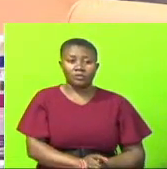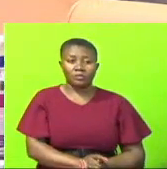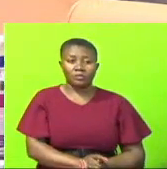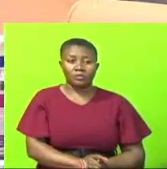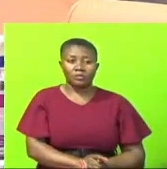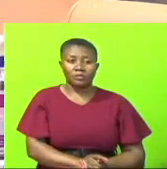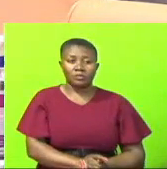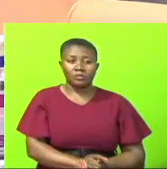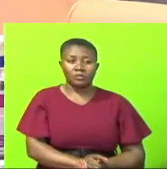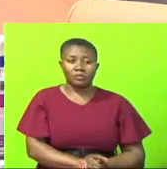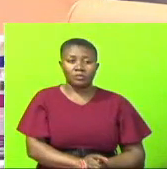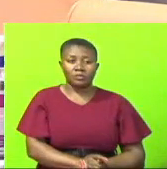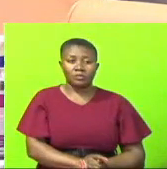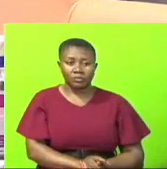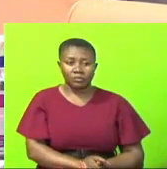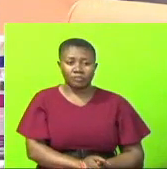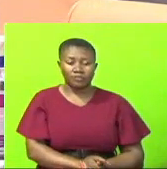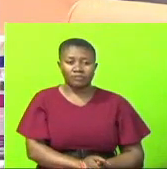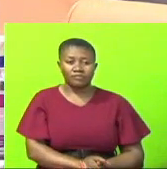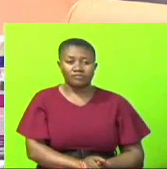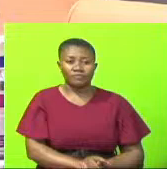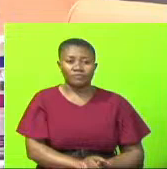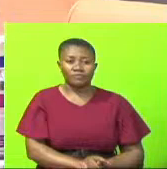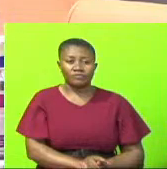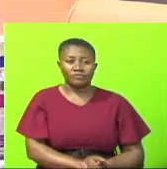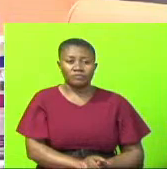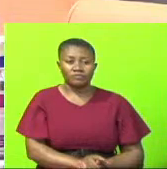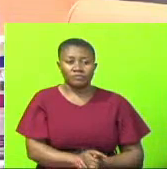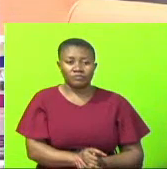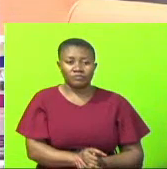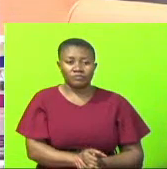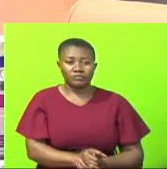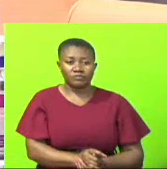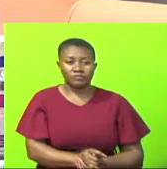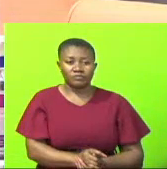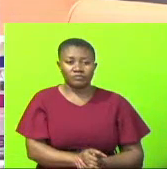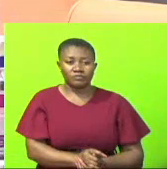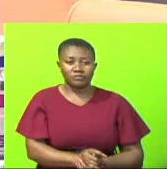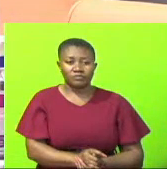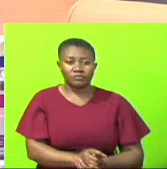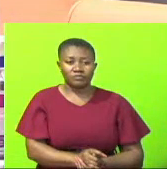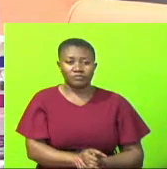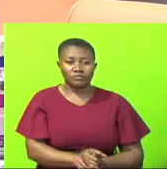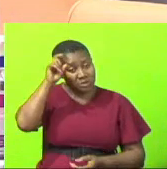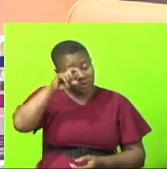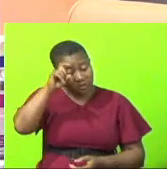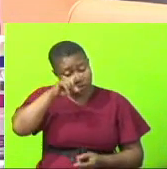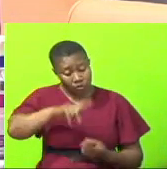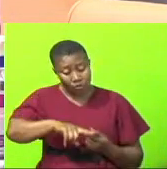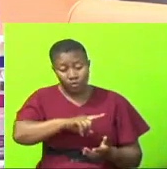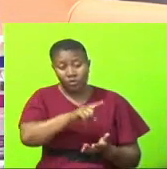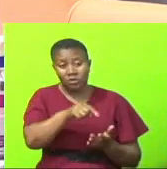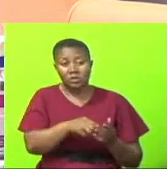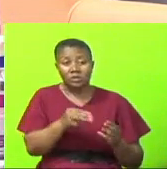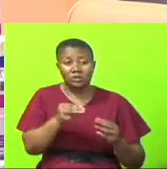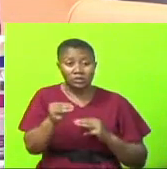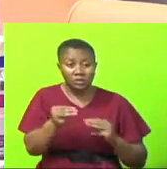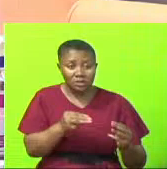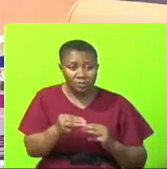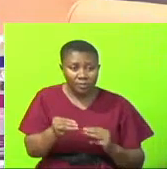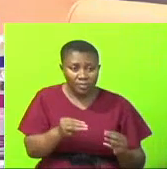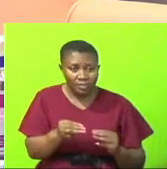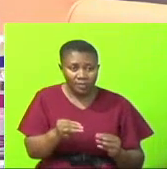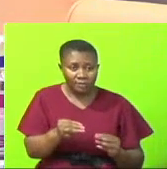practicality and common sense. If we apply practicality and common sense in this matter, we will not have been laborious as our